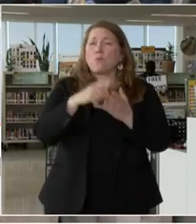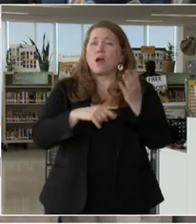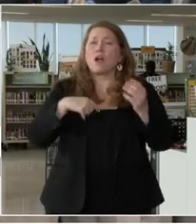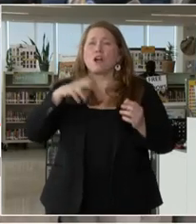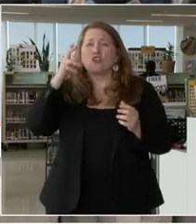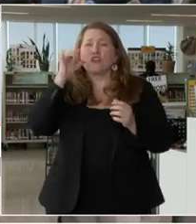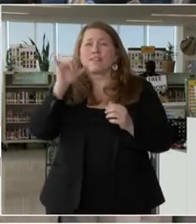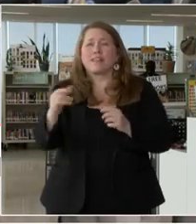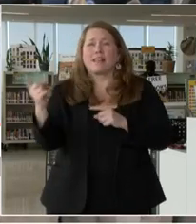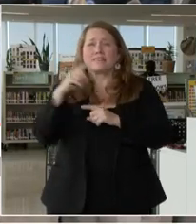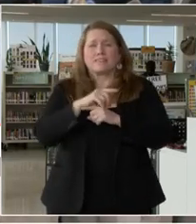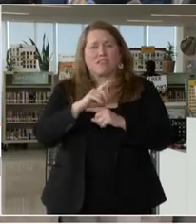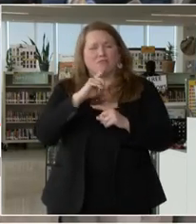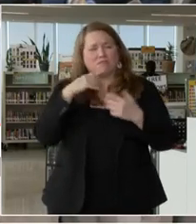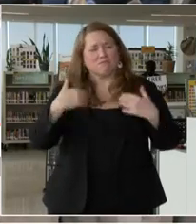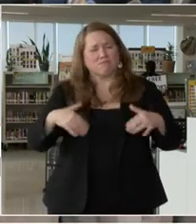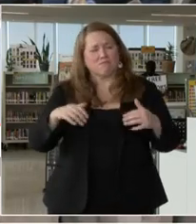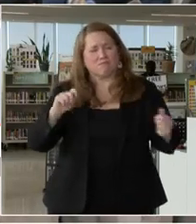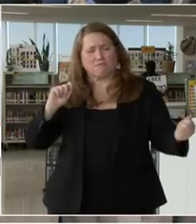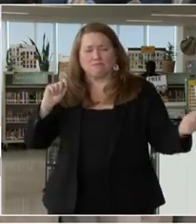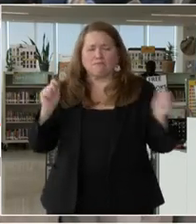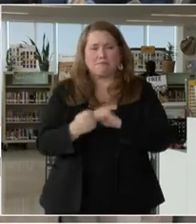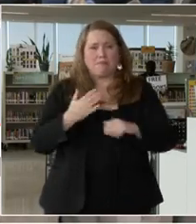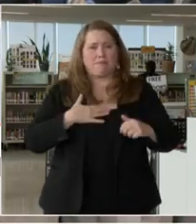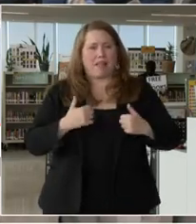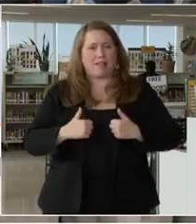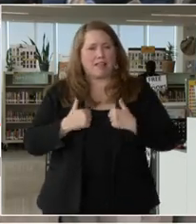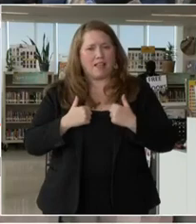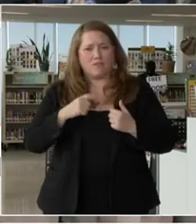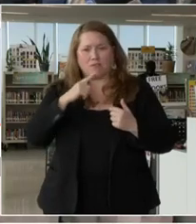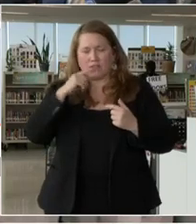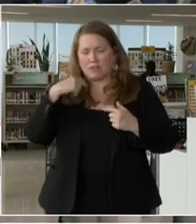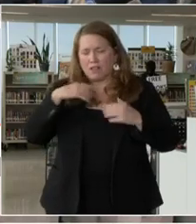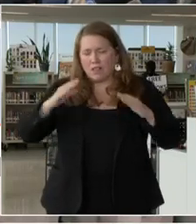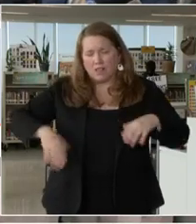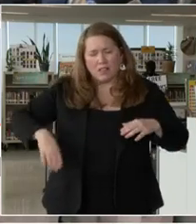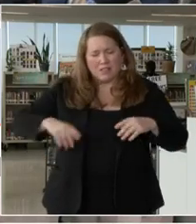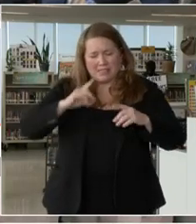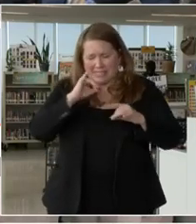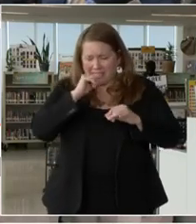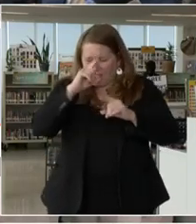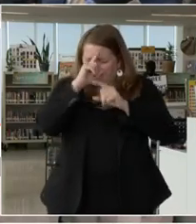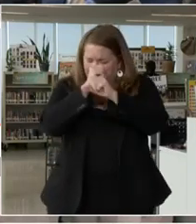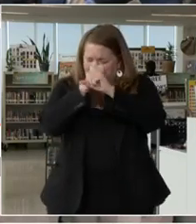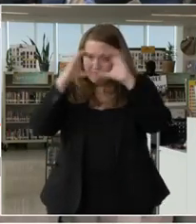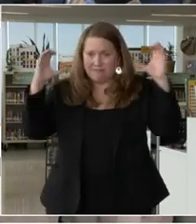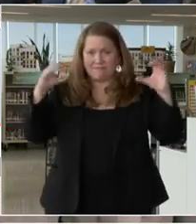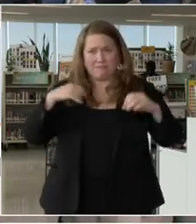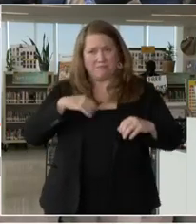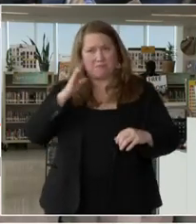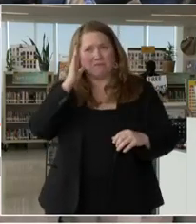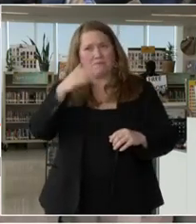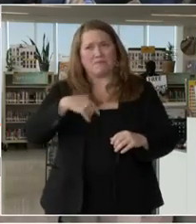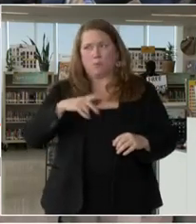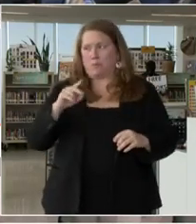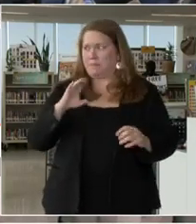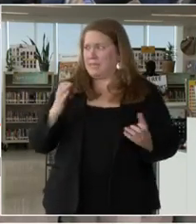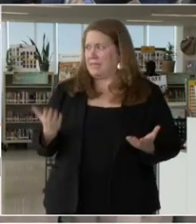life. Never did I ever think that I would be standing before you here today as